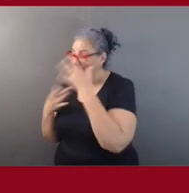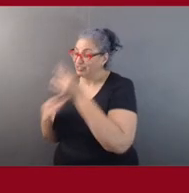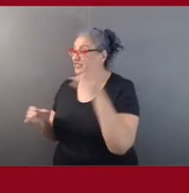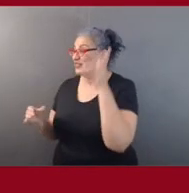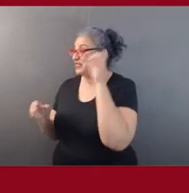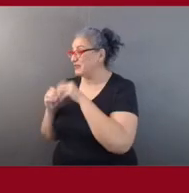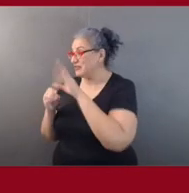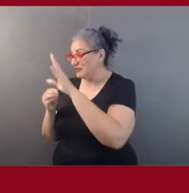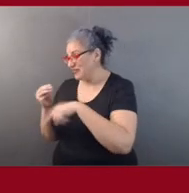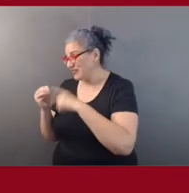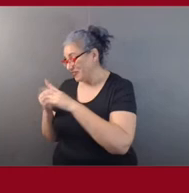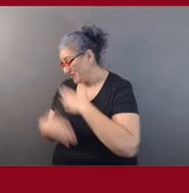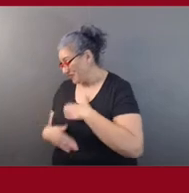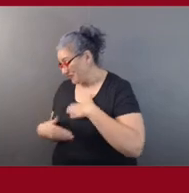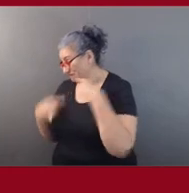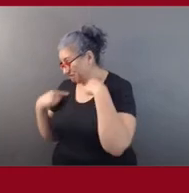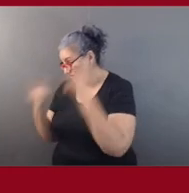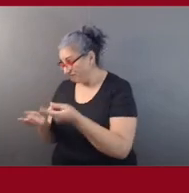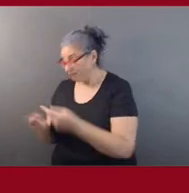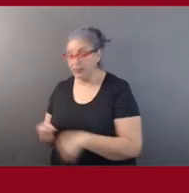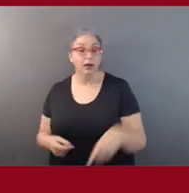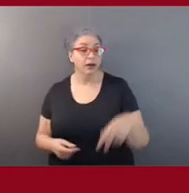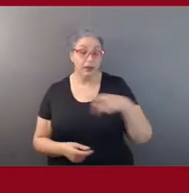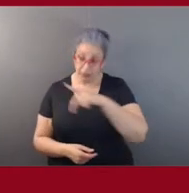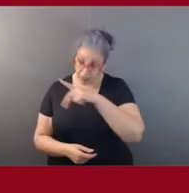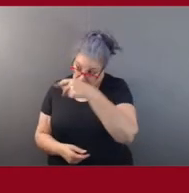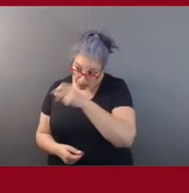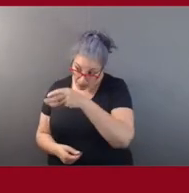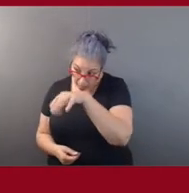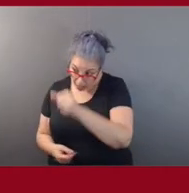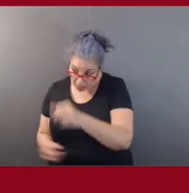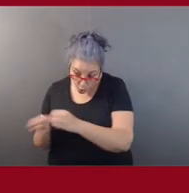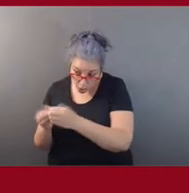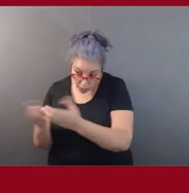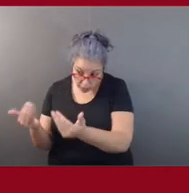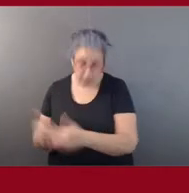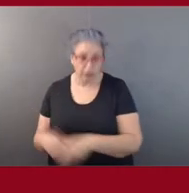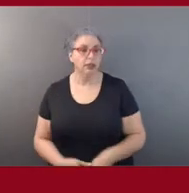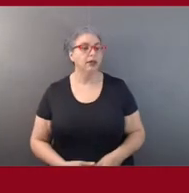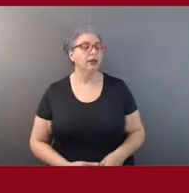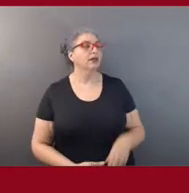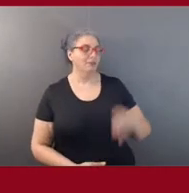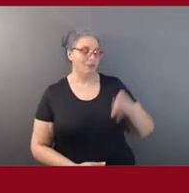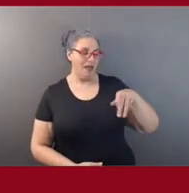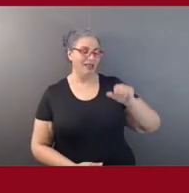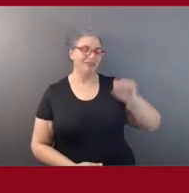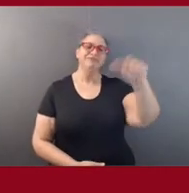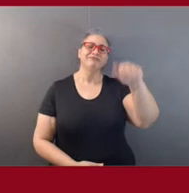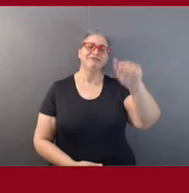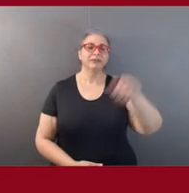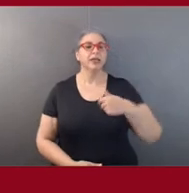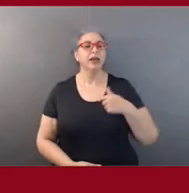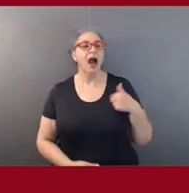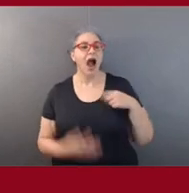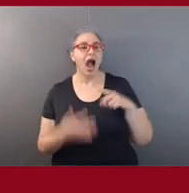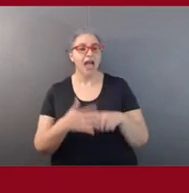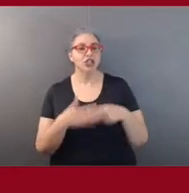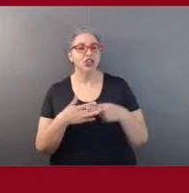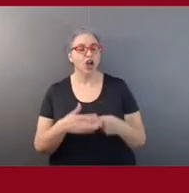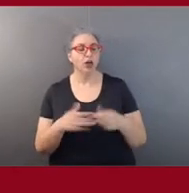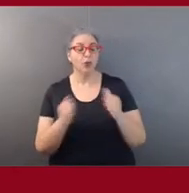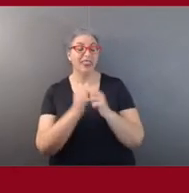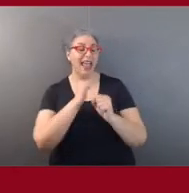What about you, Pamala? How about you? Tell us a little bit about your career. Yeah, absolutely. So I actually started on